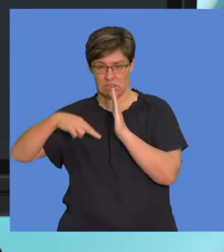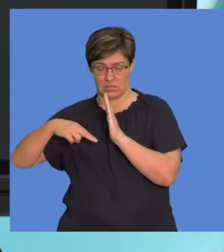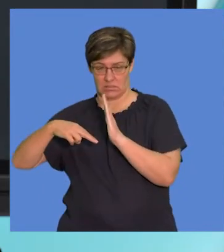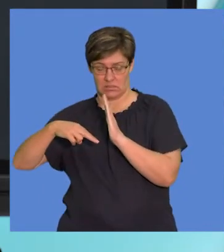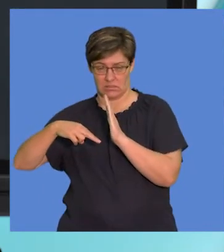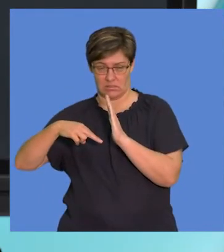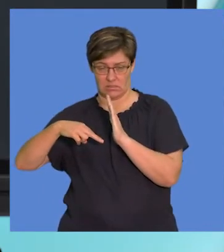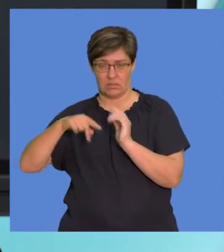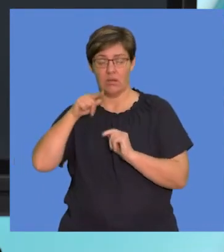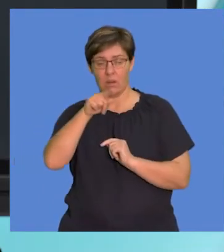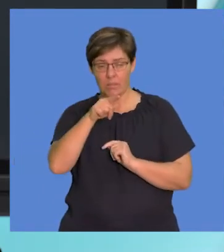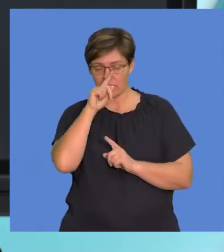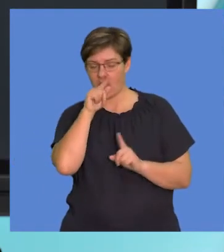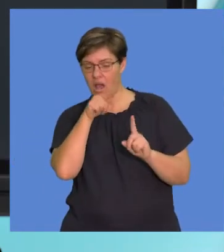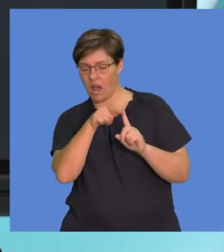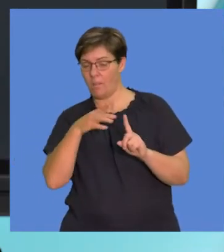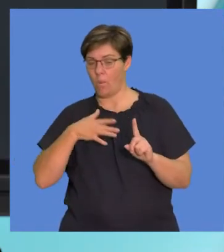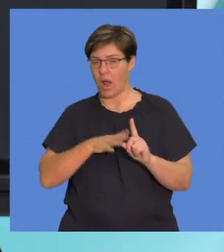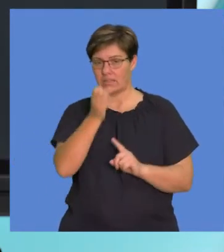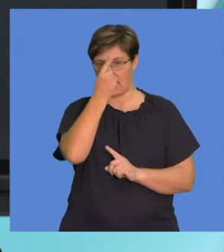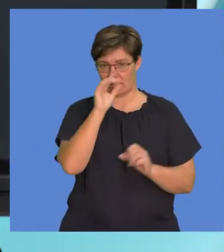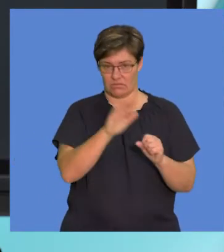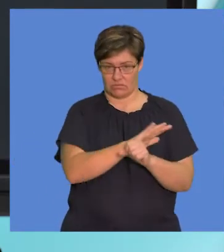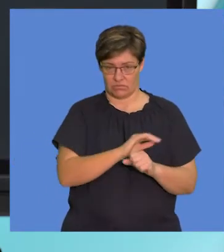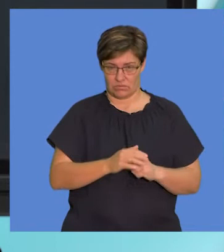you read it with an intention to understand before